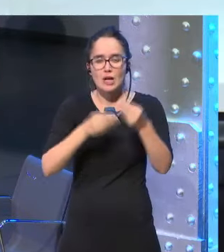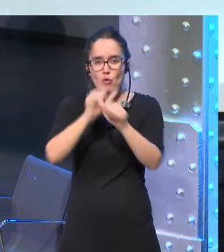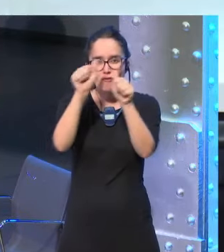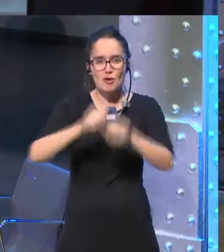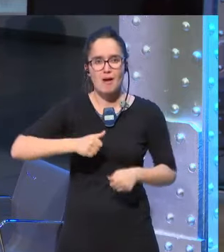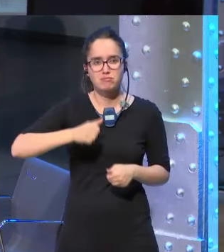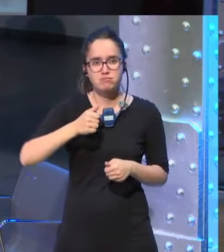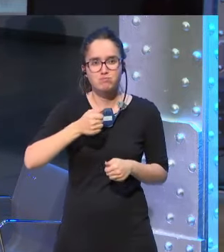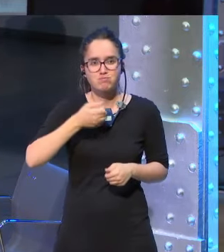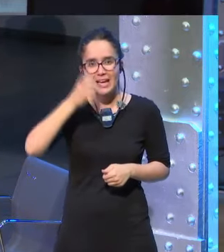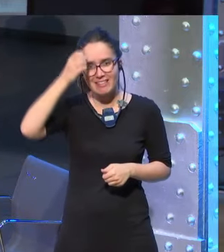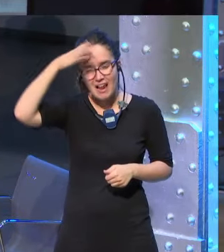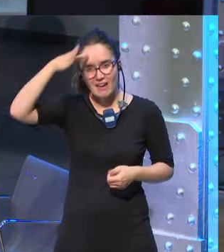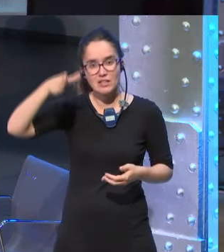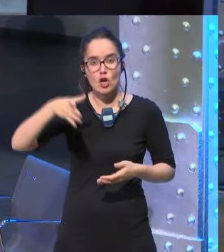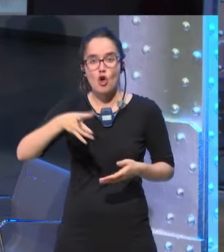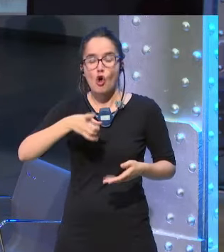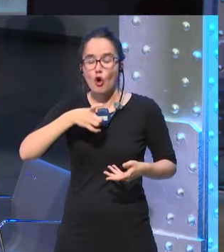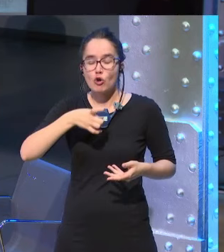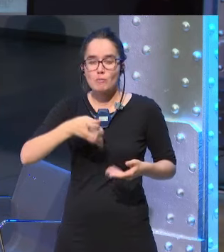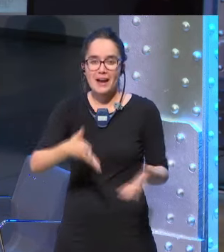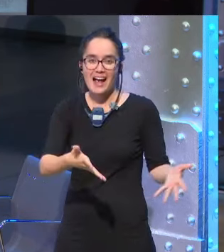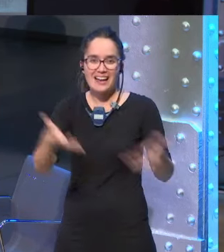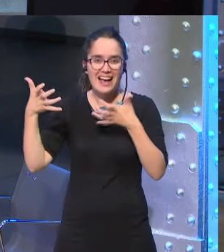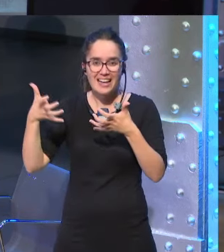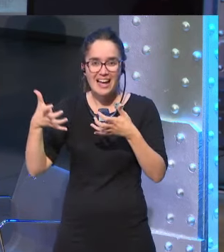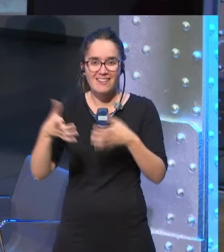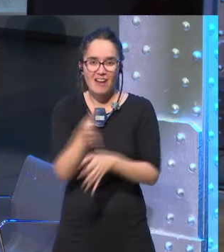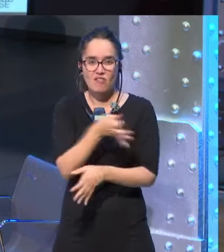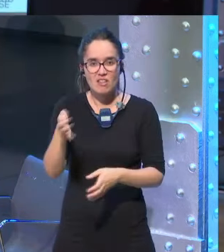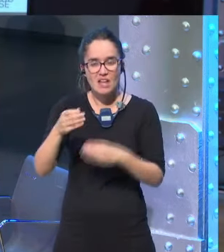material efficient with building structures with concrete in the future?